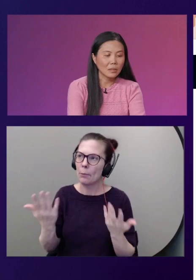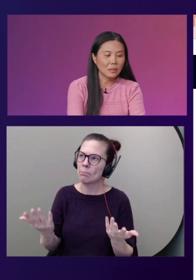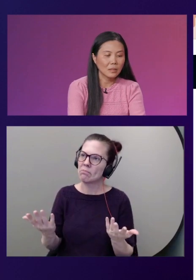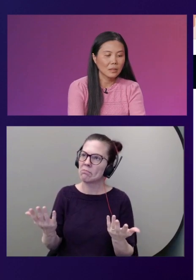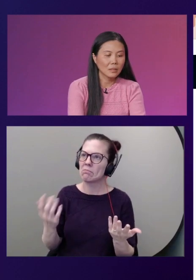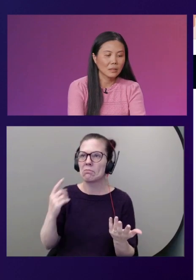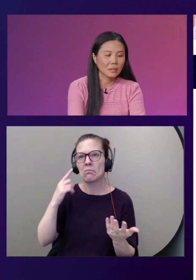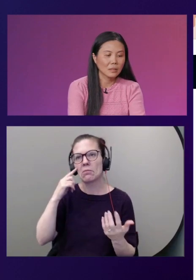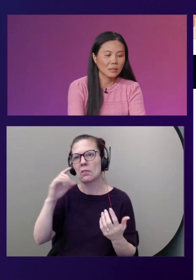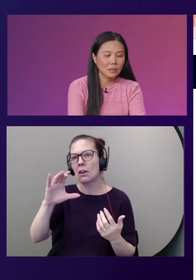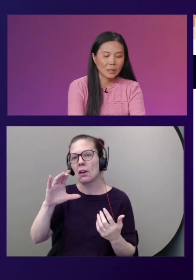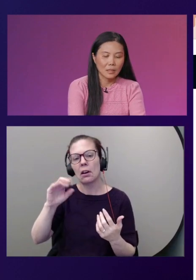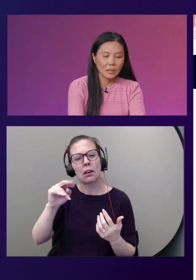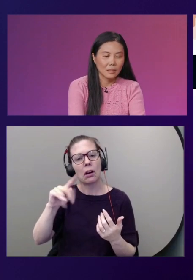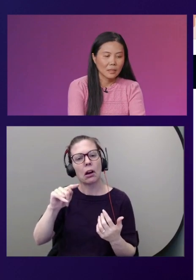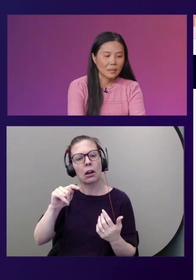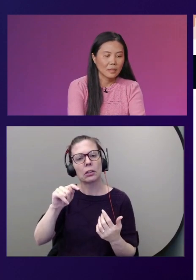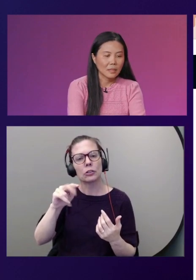construct